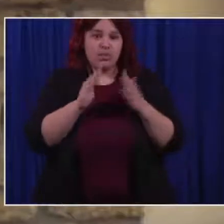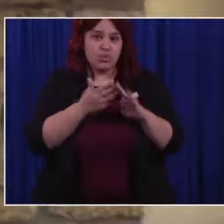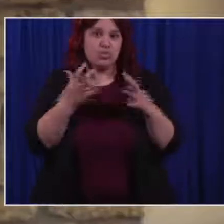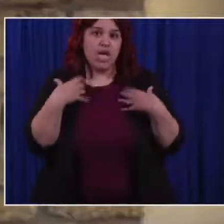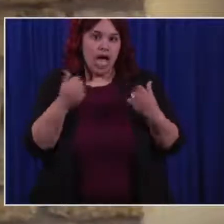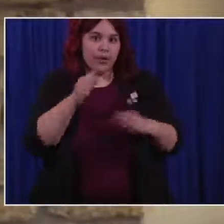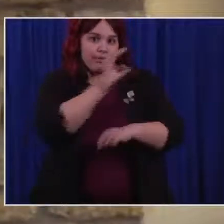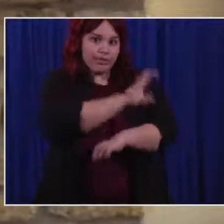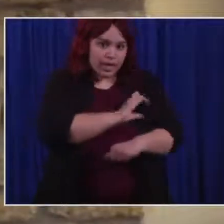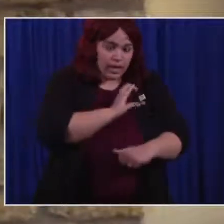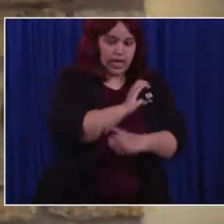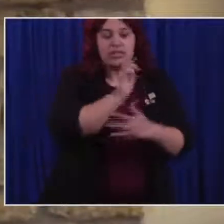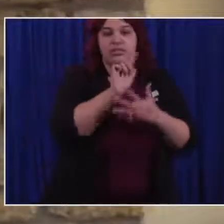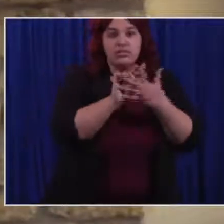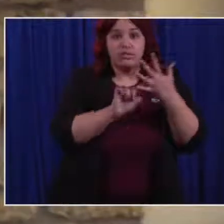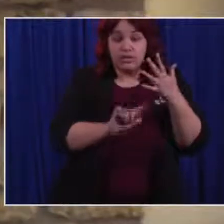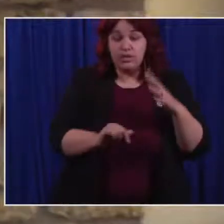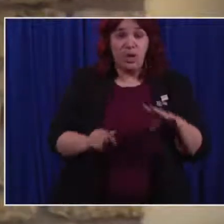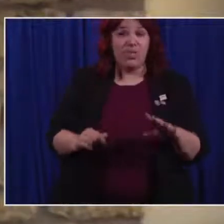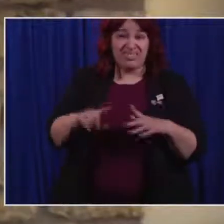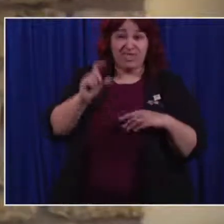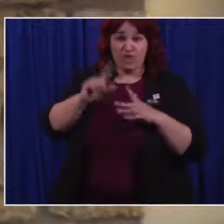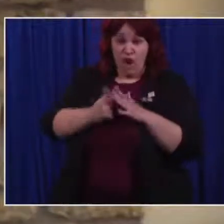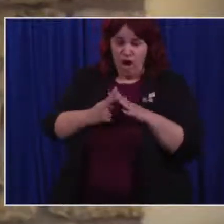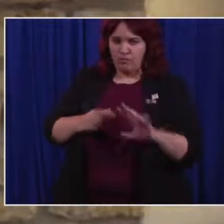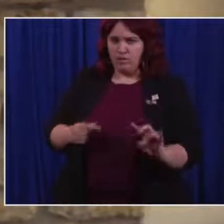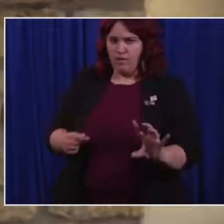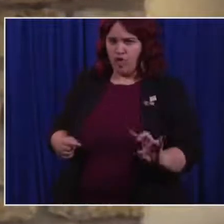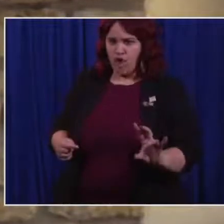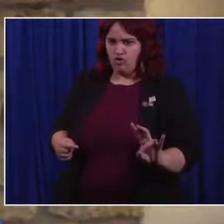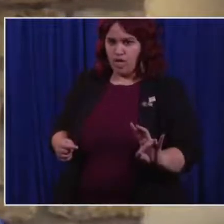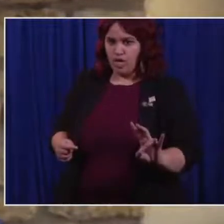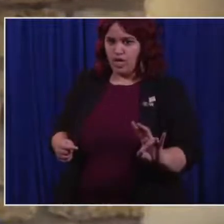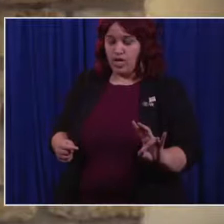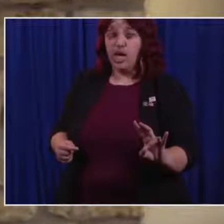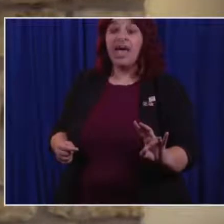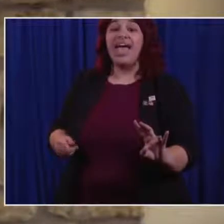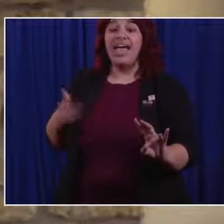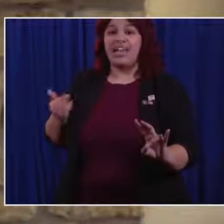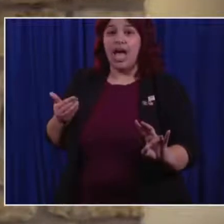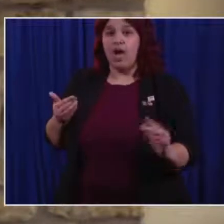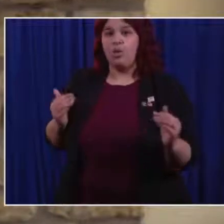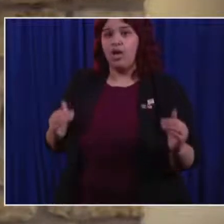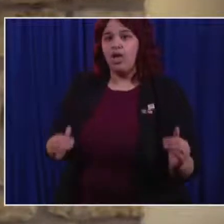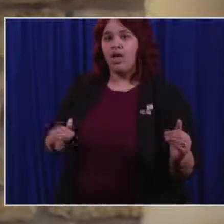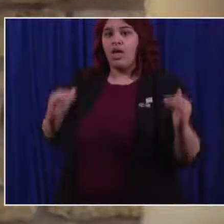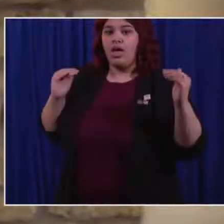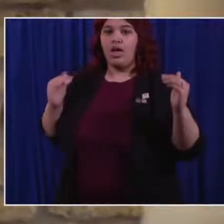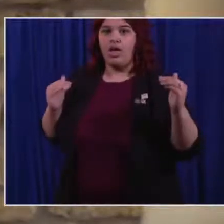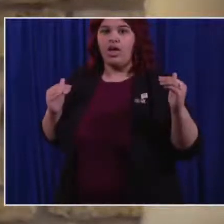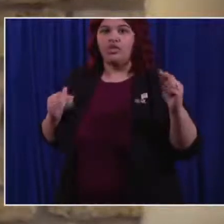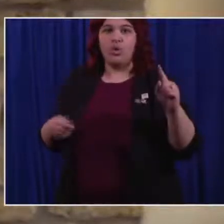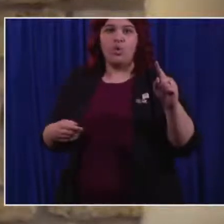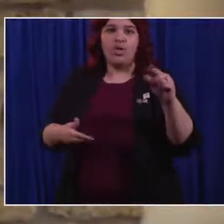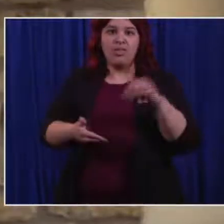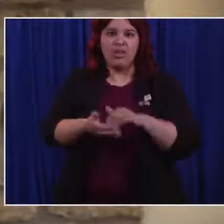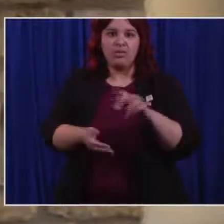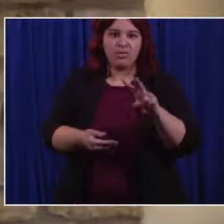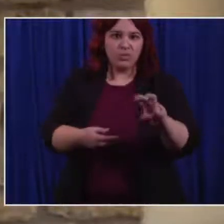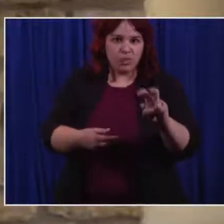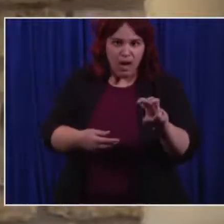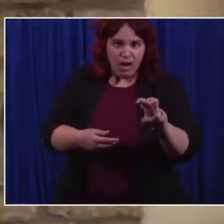that to over 1,200. We will continue to raise that up. We also